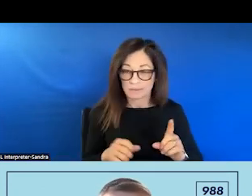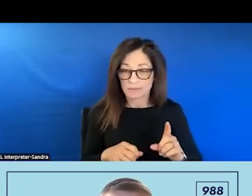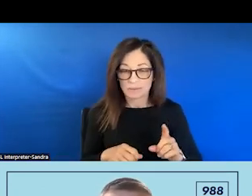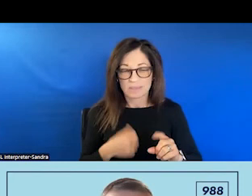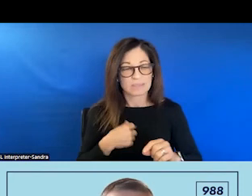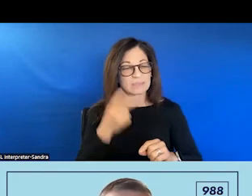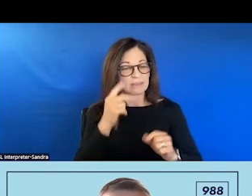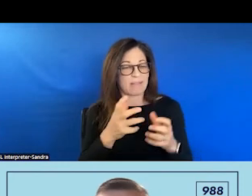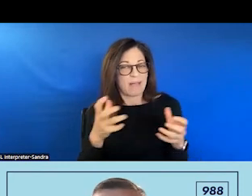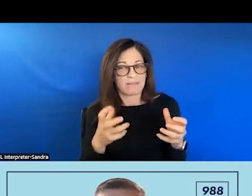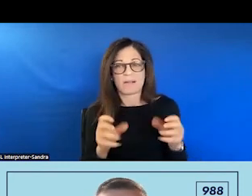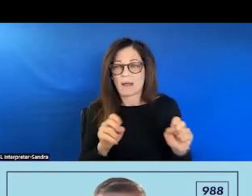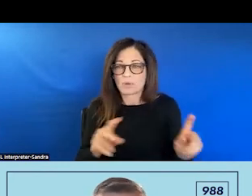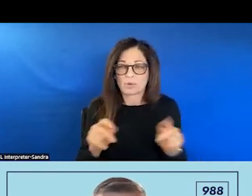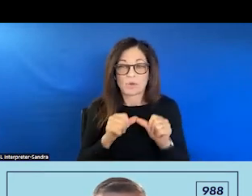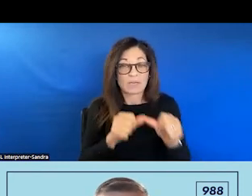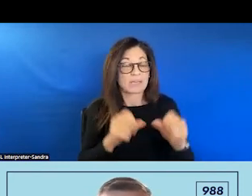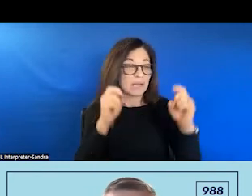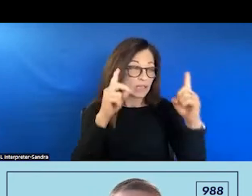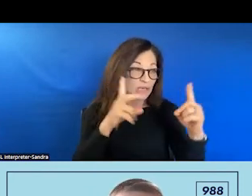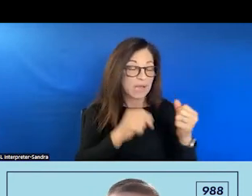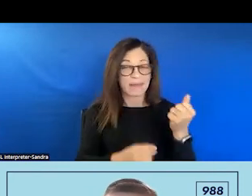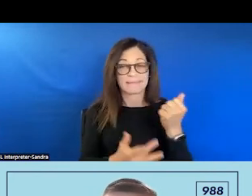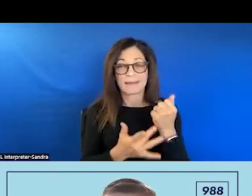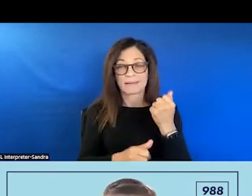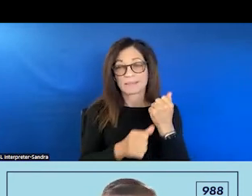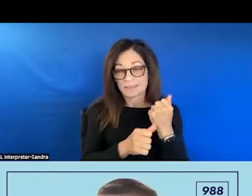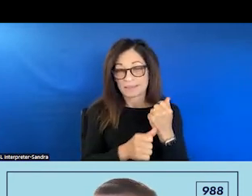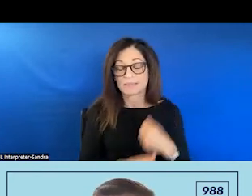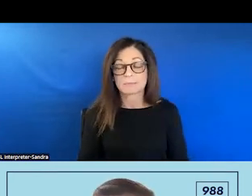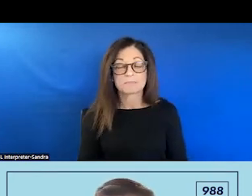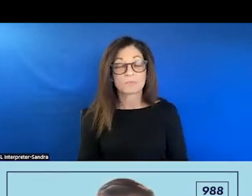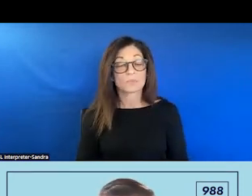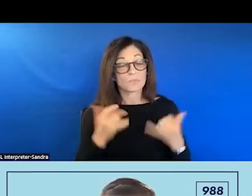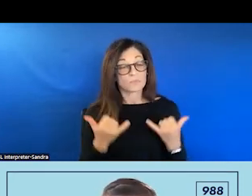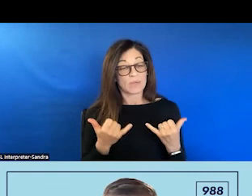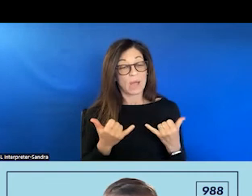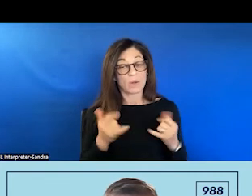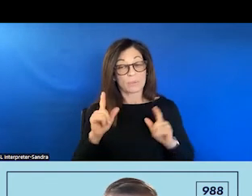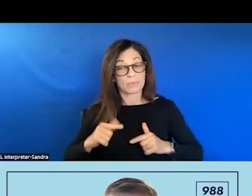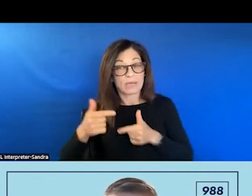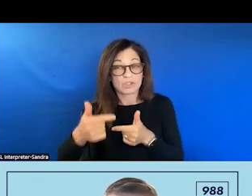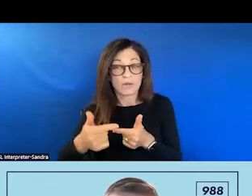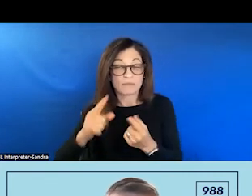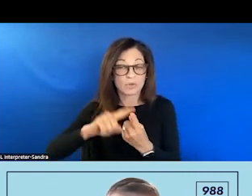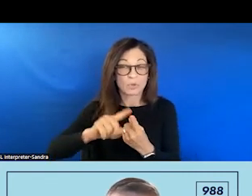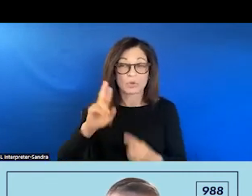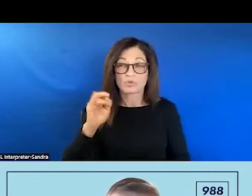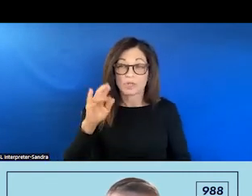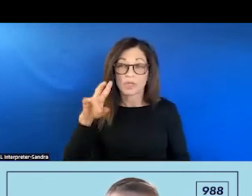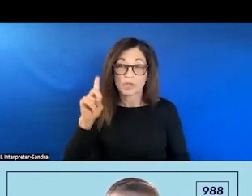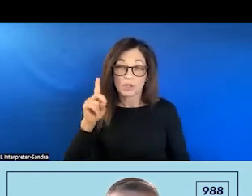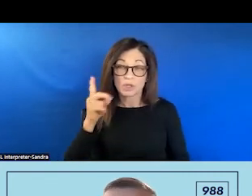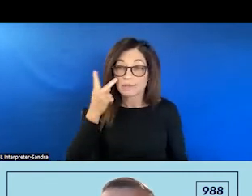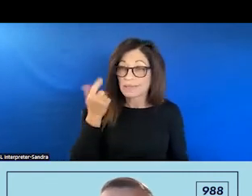for continued education and technical assistance there. And so now I'm going to pass it off to Richard to see if you have any